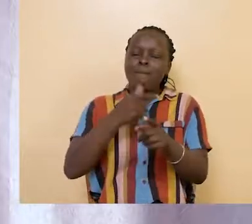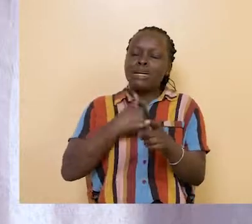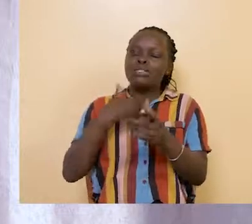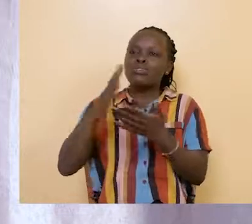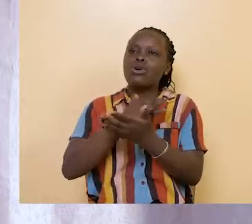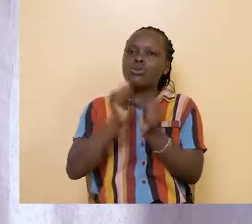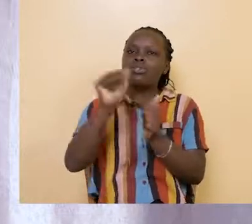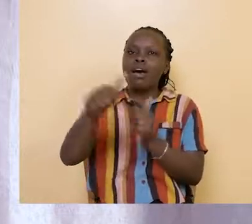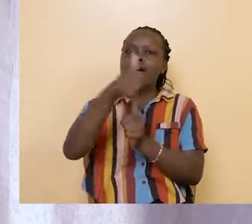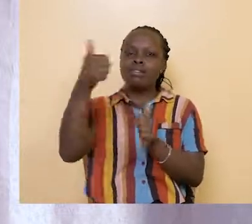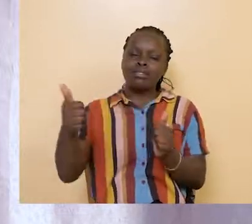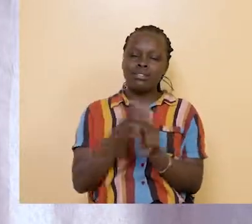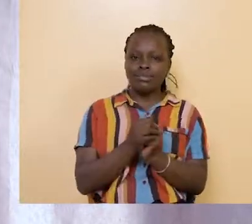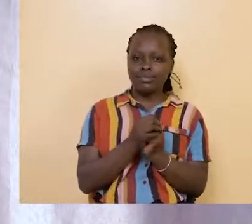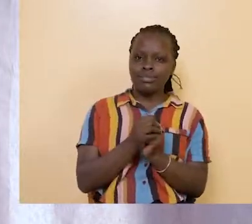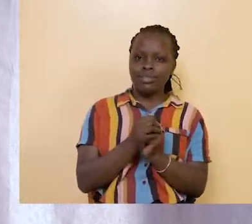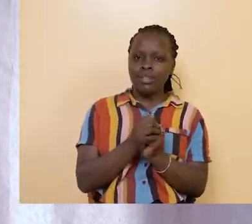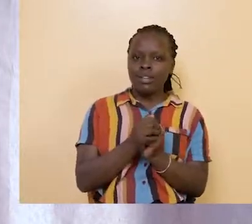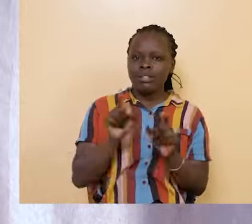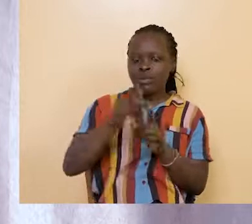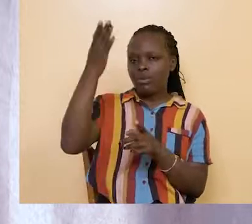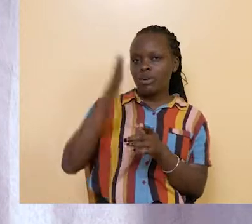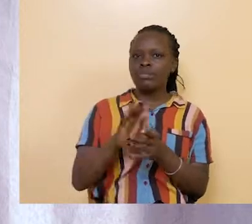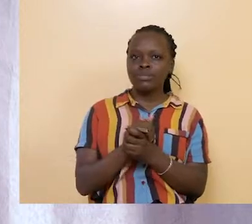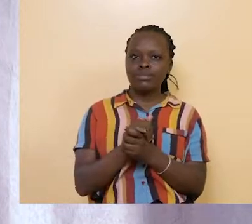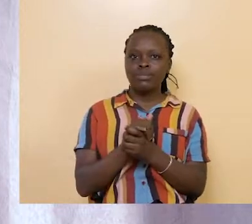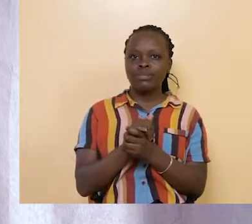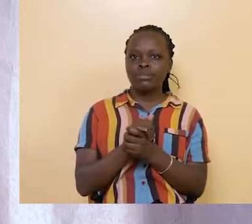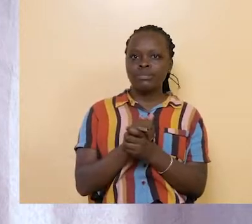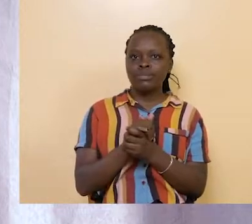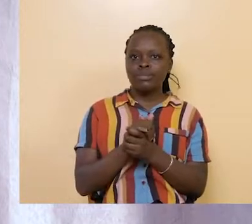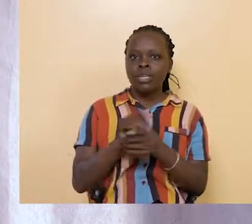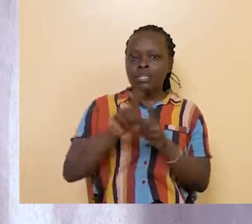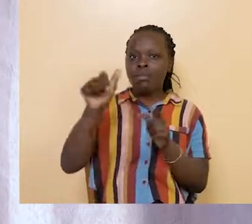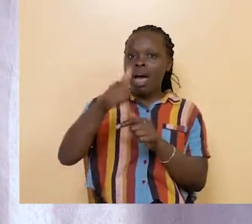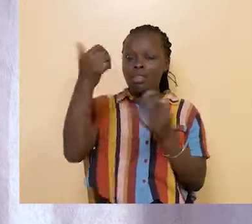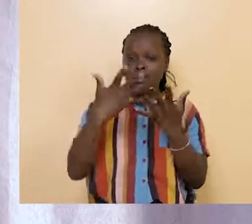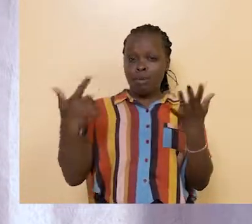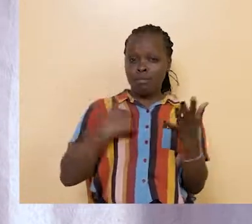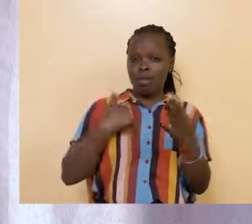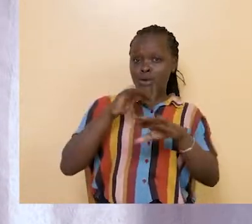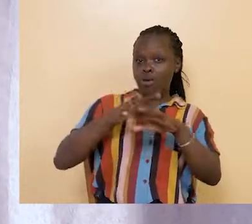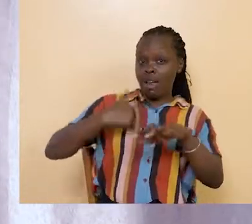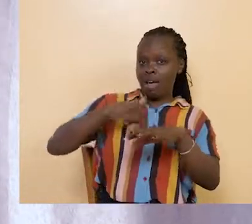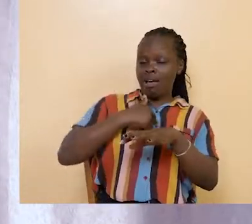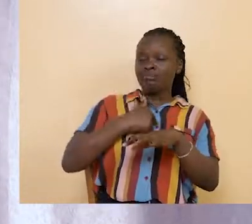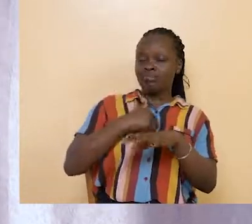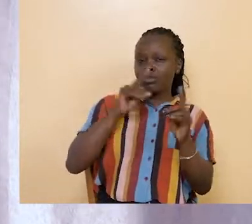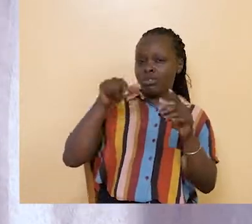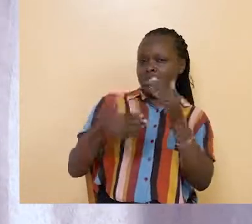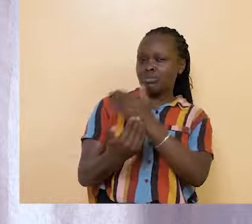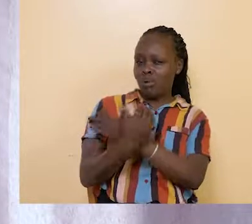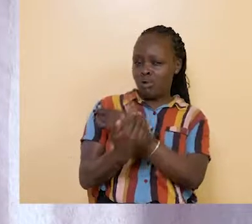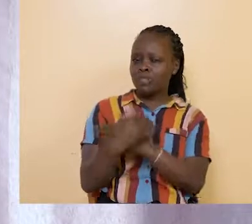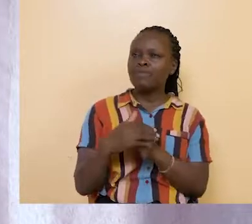to the others who are also made in the image and likeness of God. The other thing that I call us to do this morning is